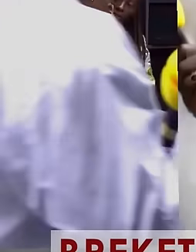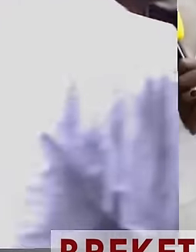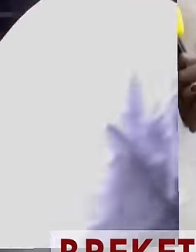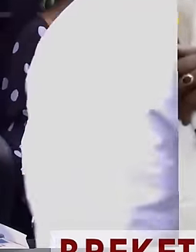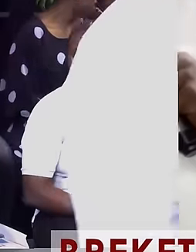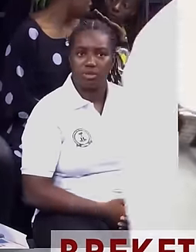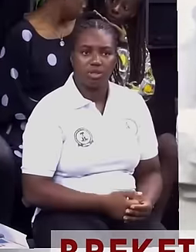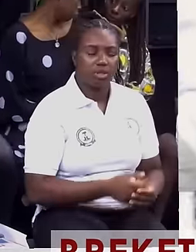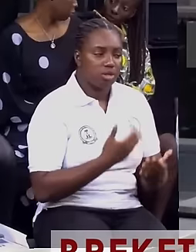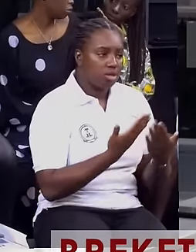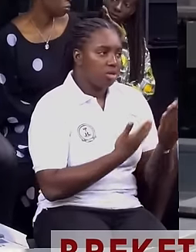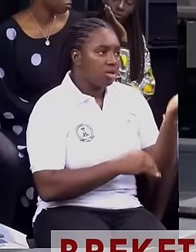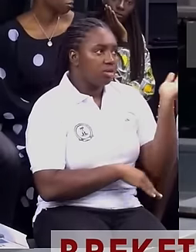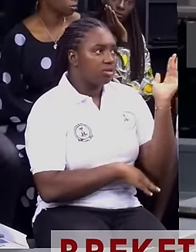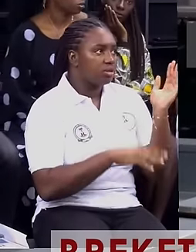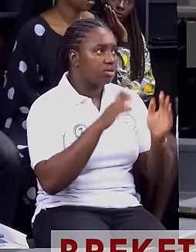Hello, good afternoon, sir. Yes.